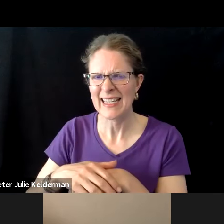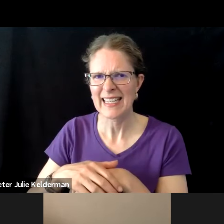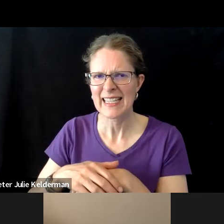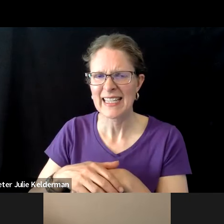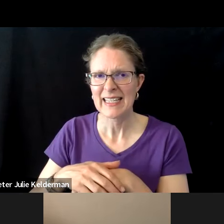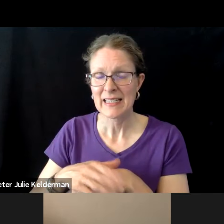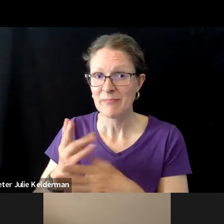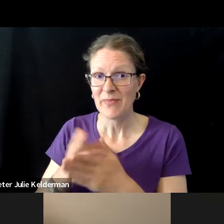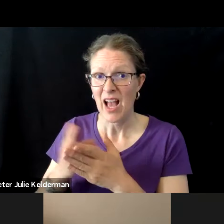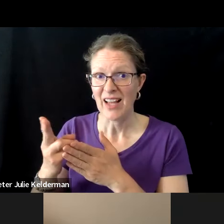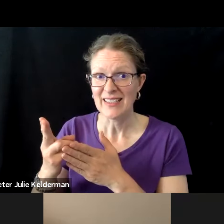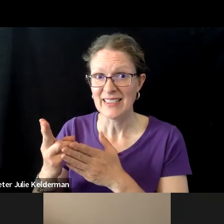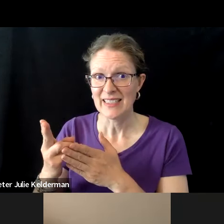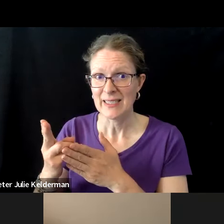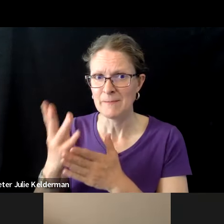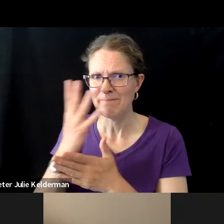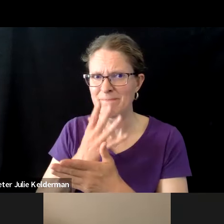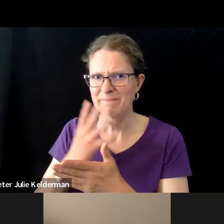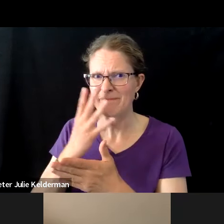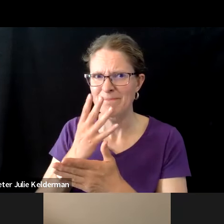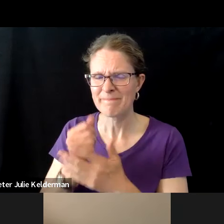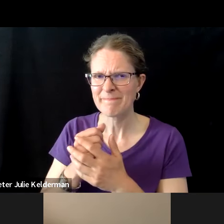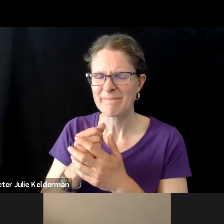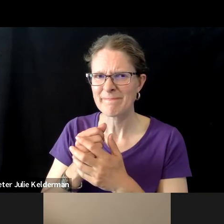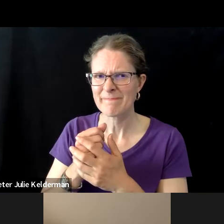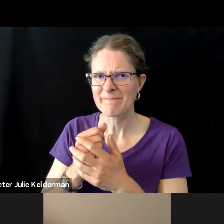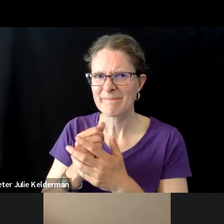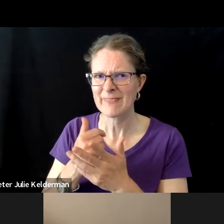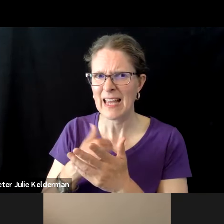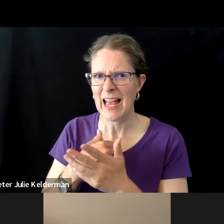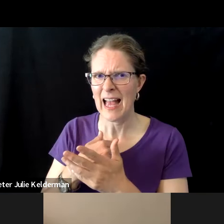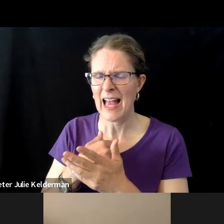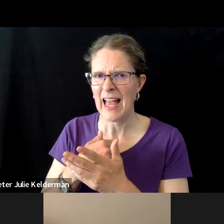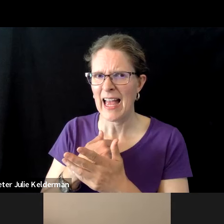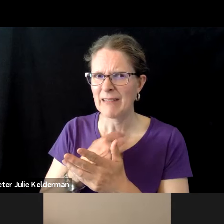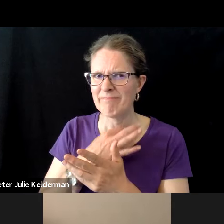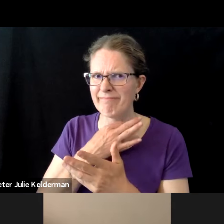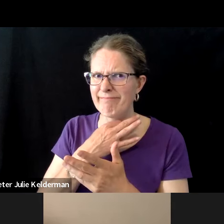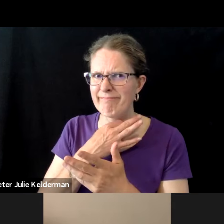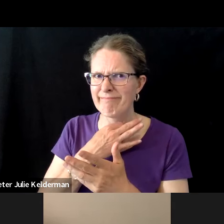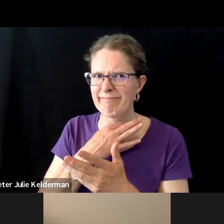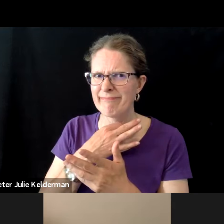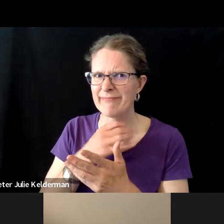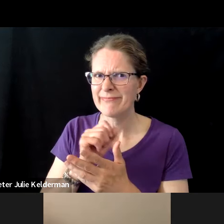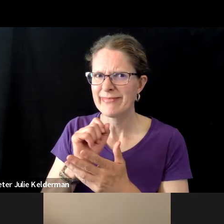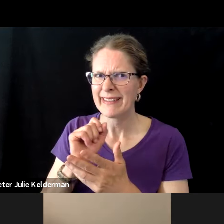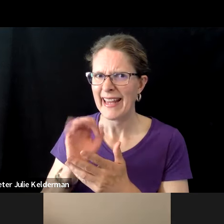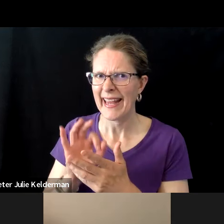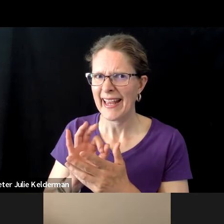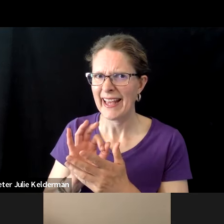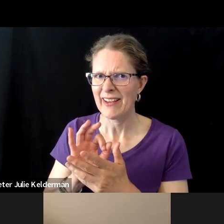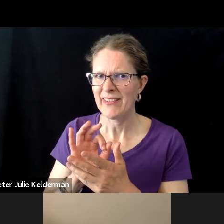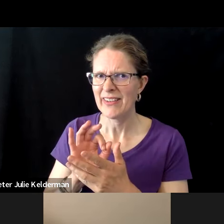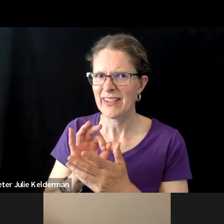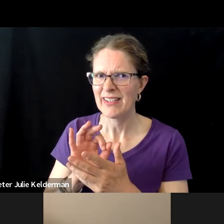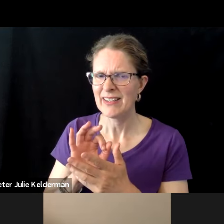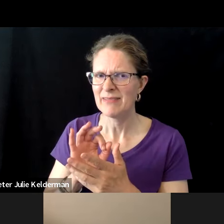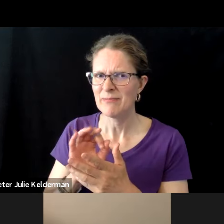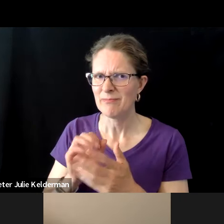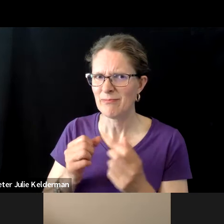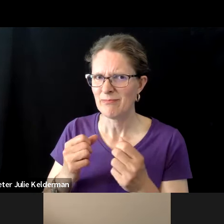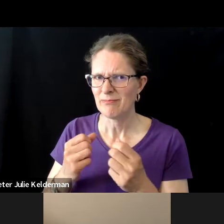Honestly, from the way it looks, I seriously wonder if it really has proper